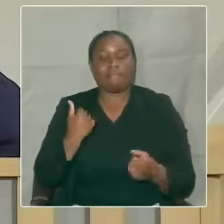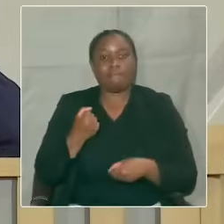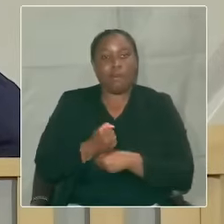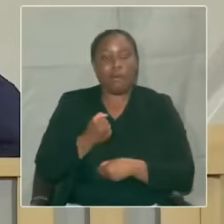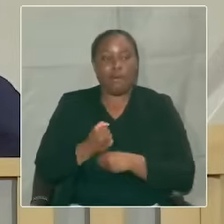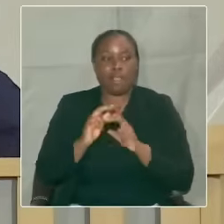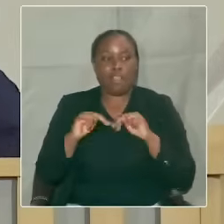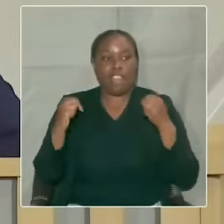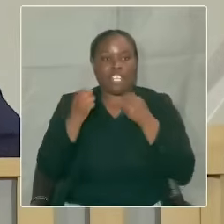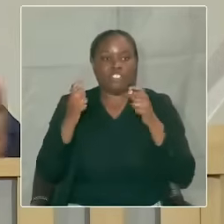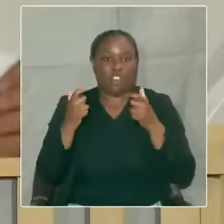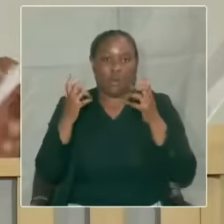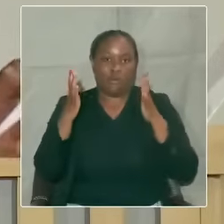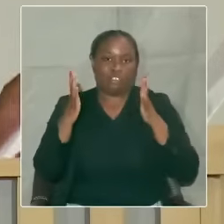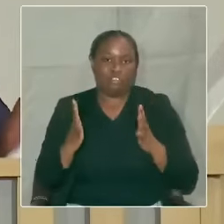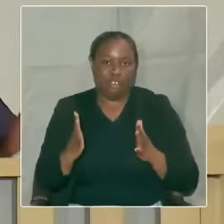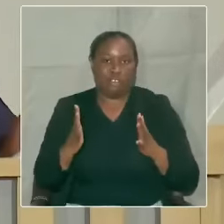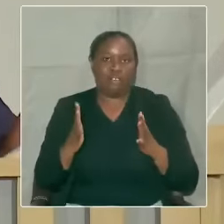Service.